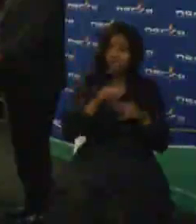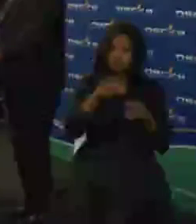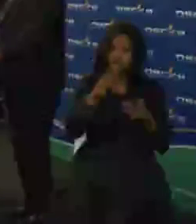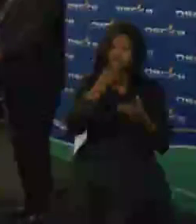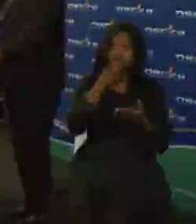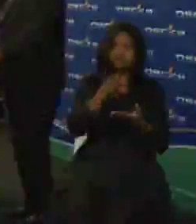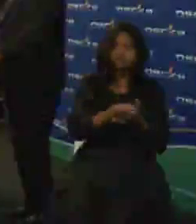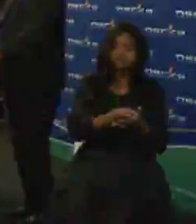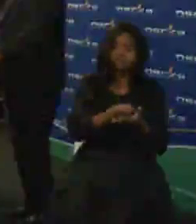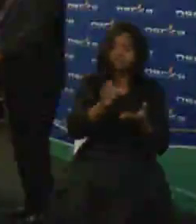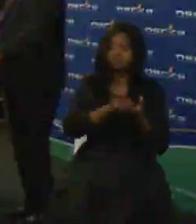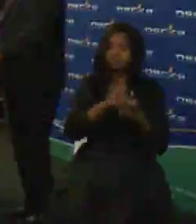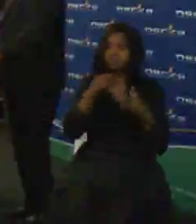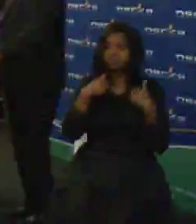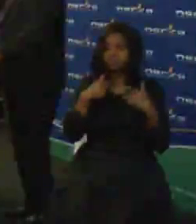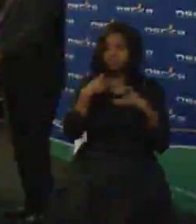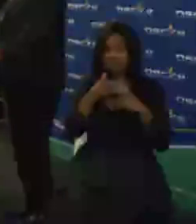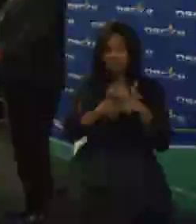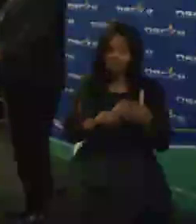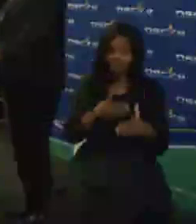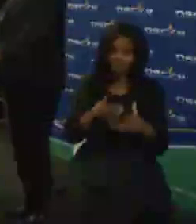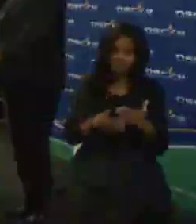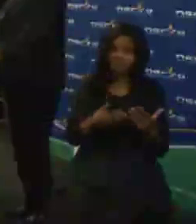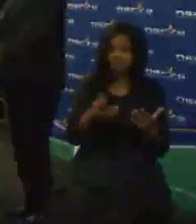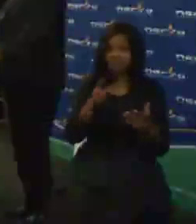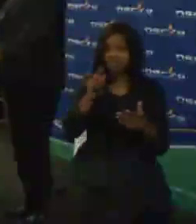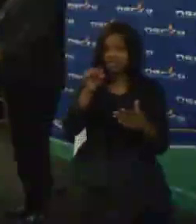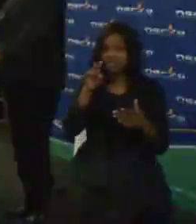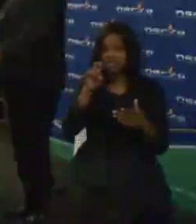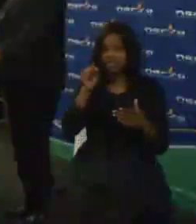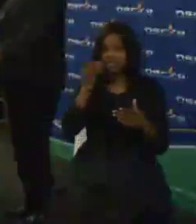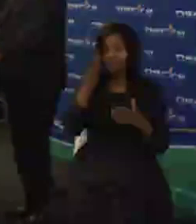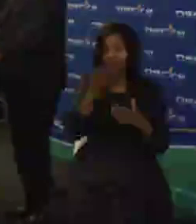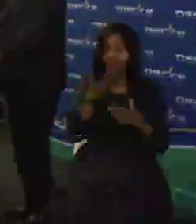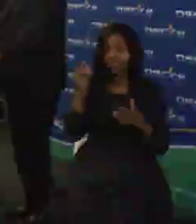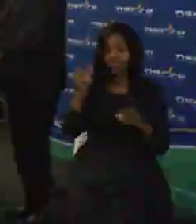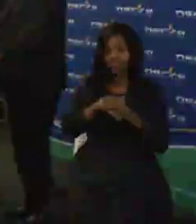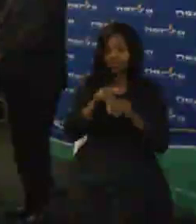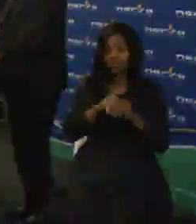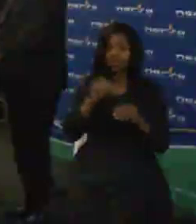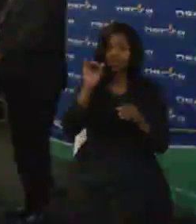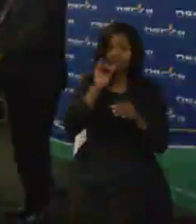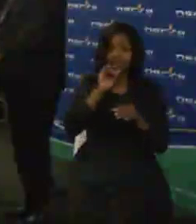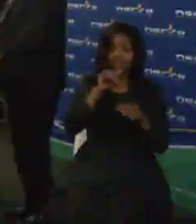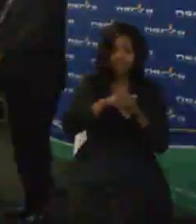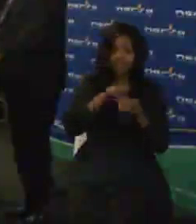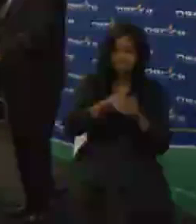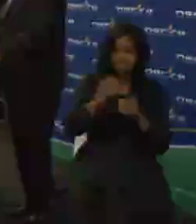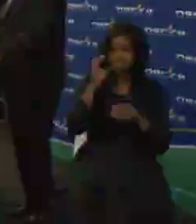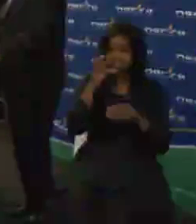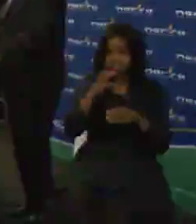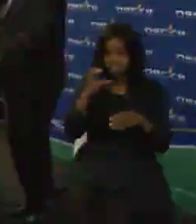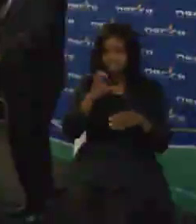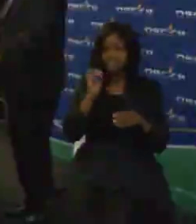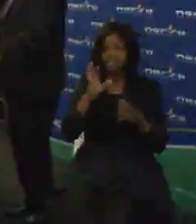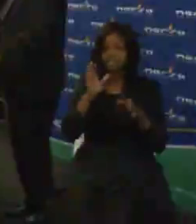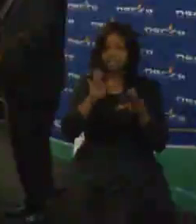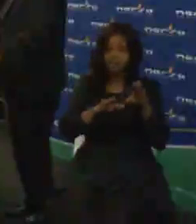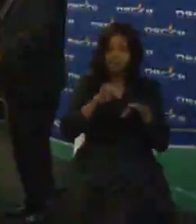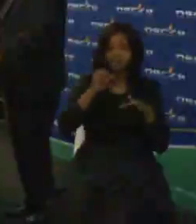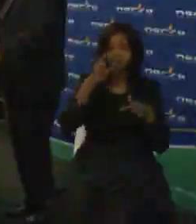commentary and to begin the process, Nersa does its own internal checks and balances to see if